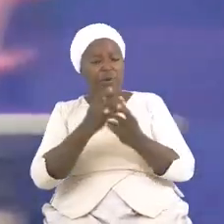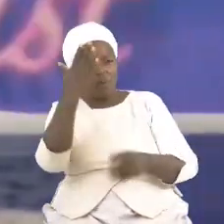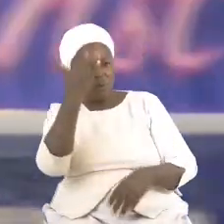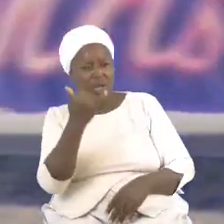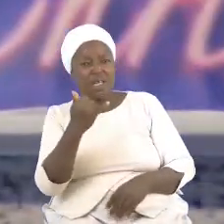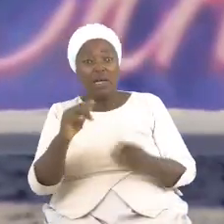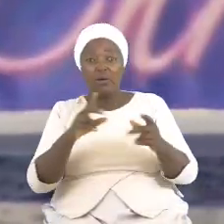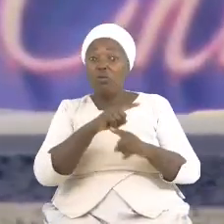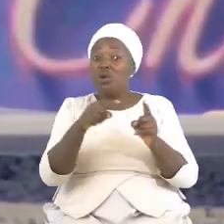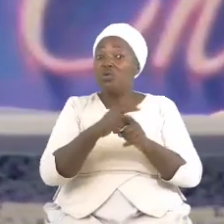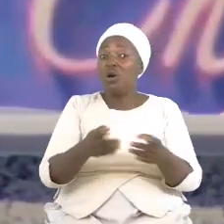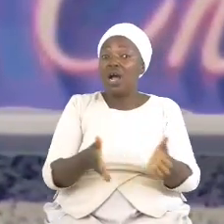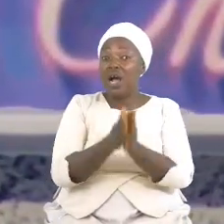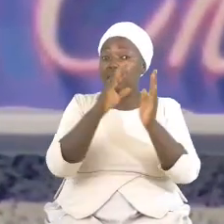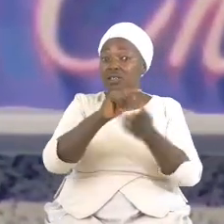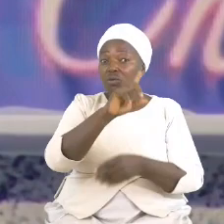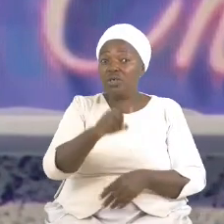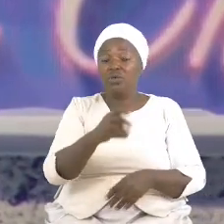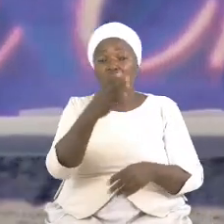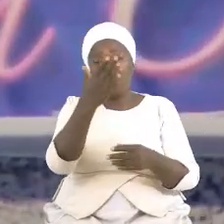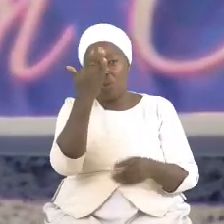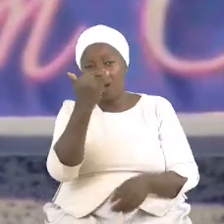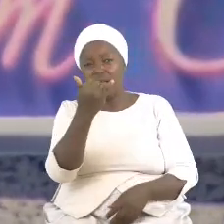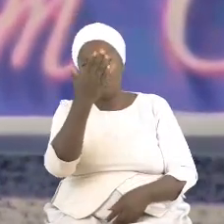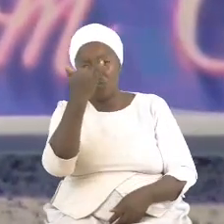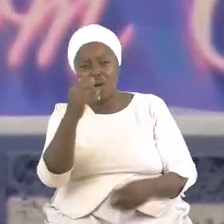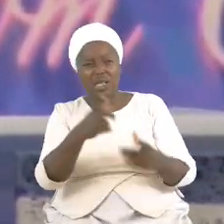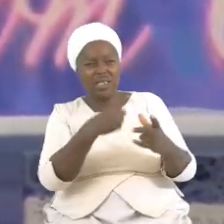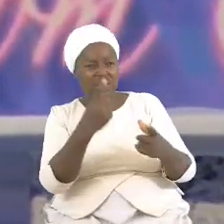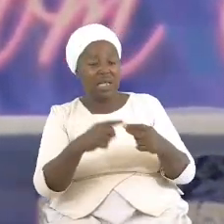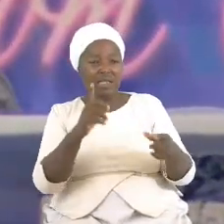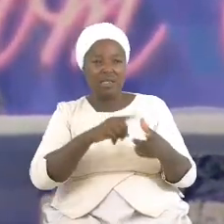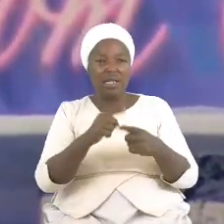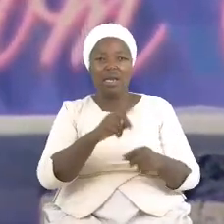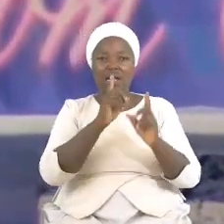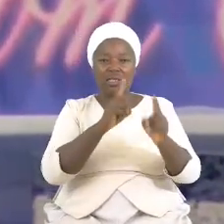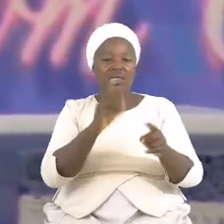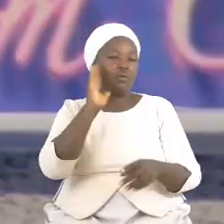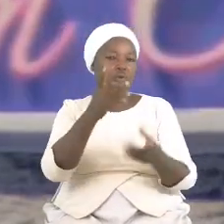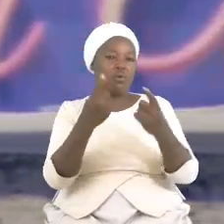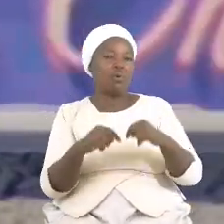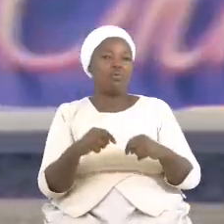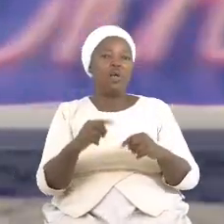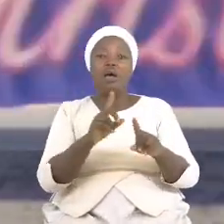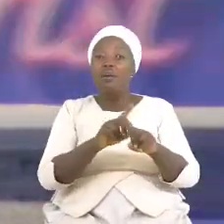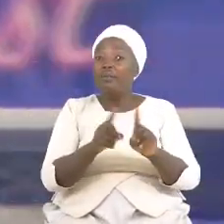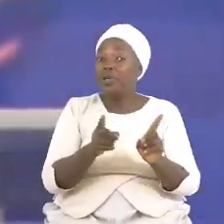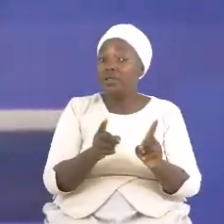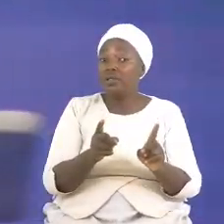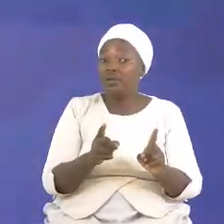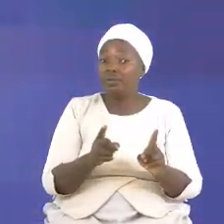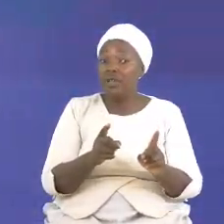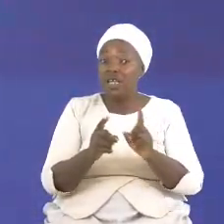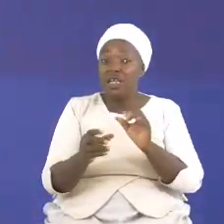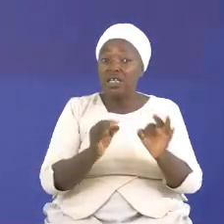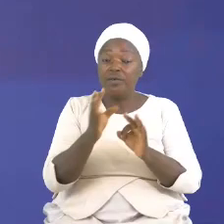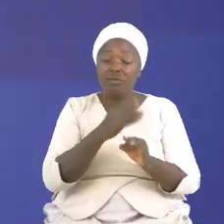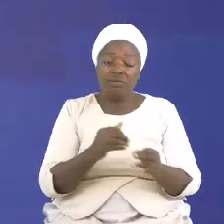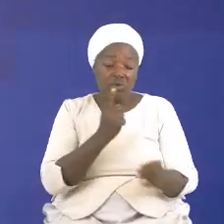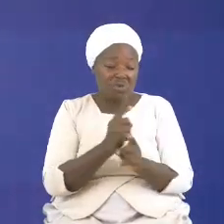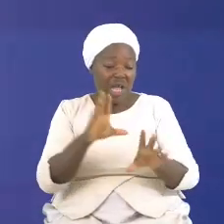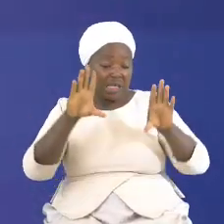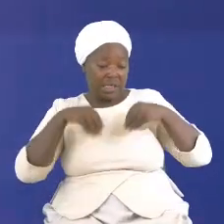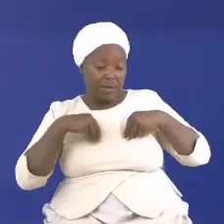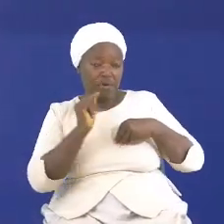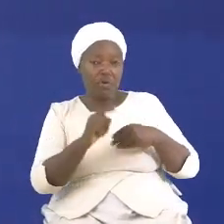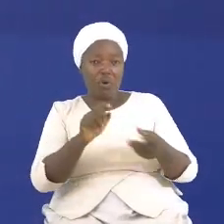ask the question why, then an answer will come. But if you embrace your problem, cover